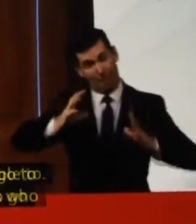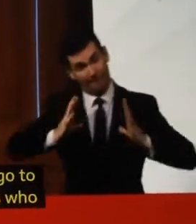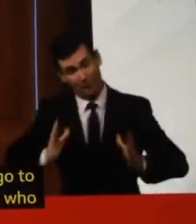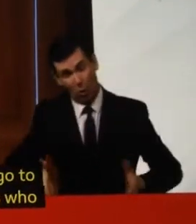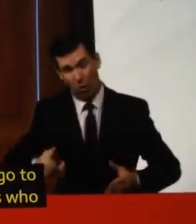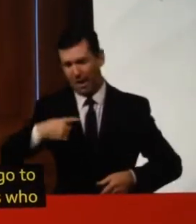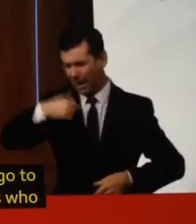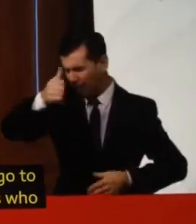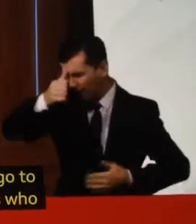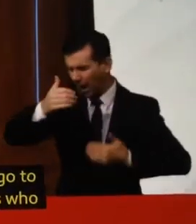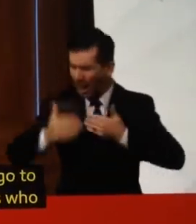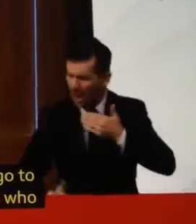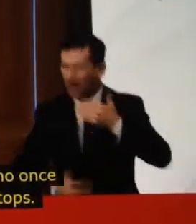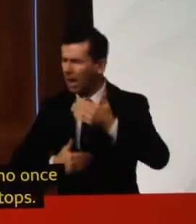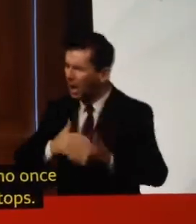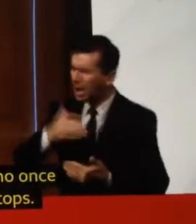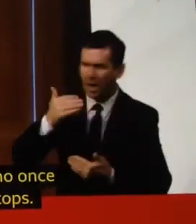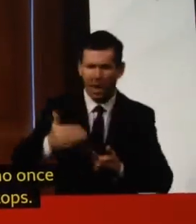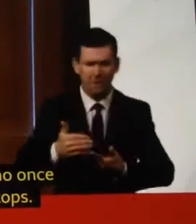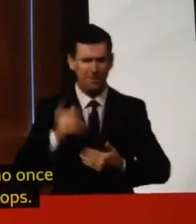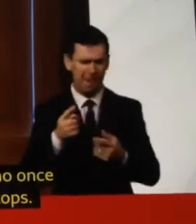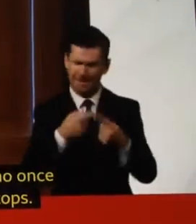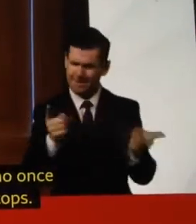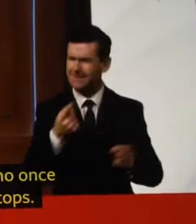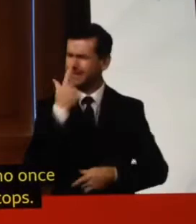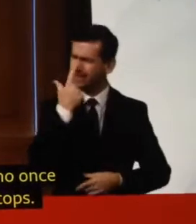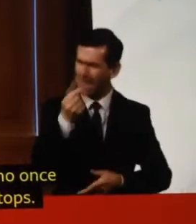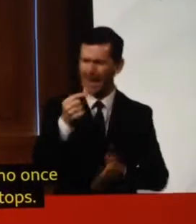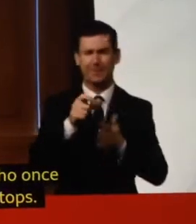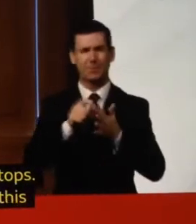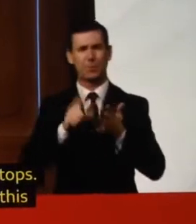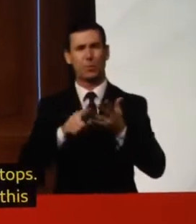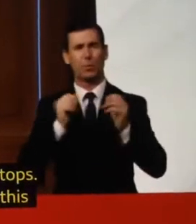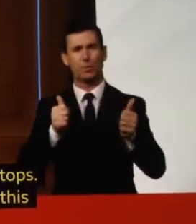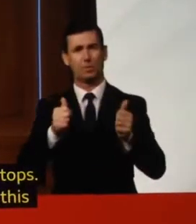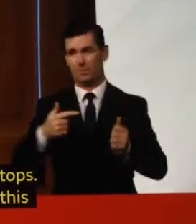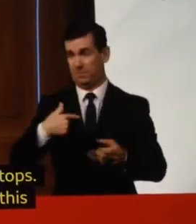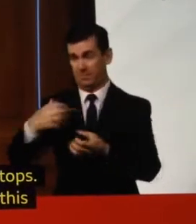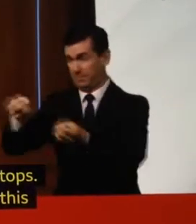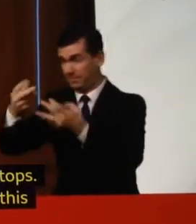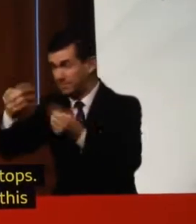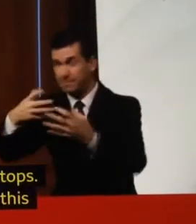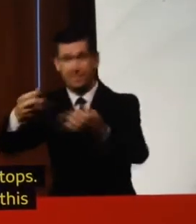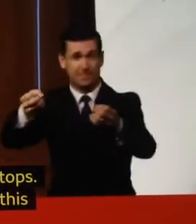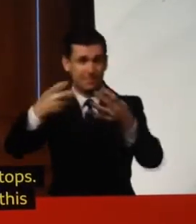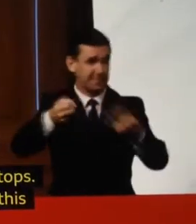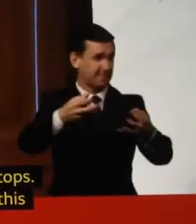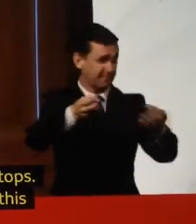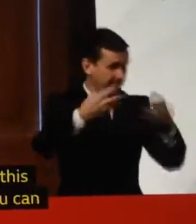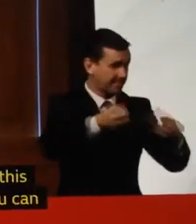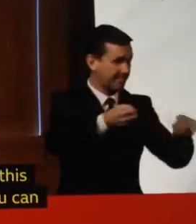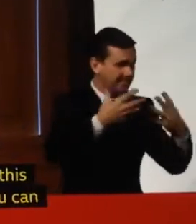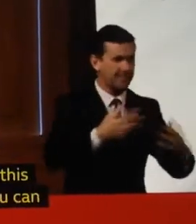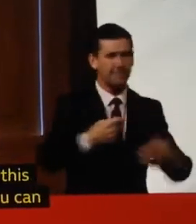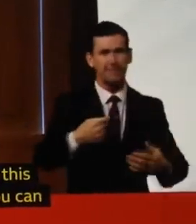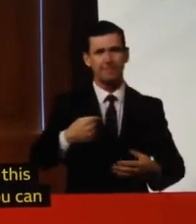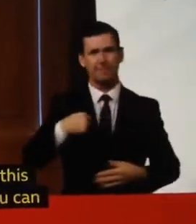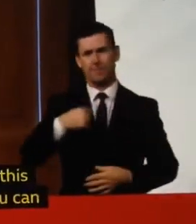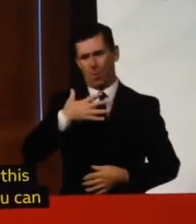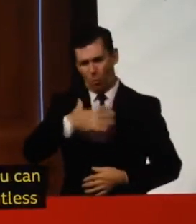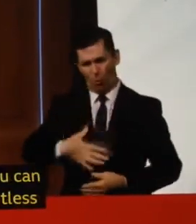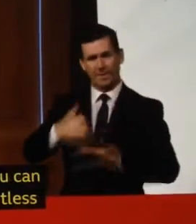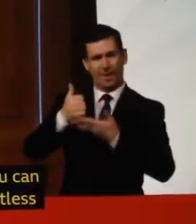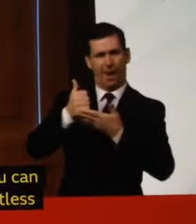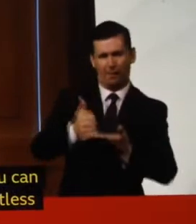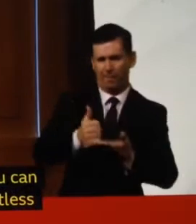feels hard, but I also know that you can do it. I've heard from countless people around the country saying, we want to help you, we want to